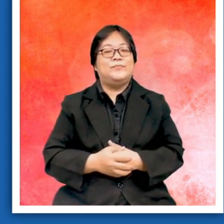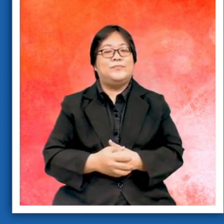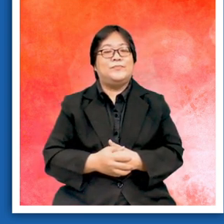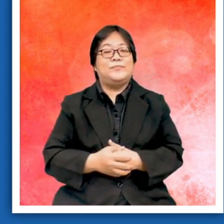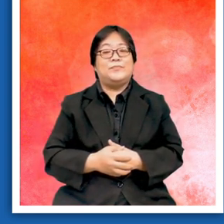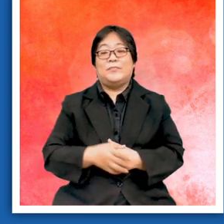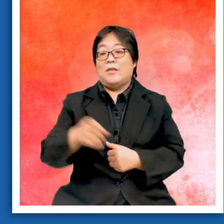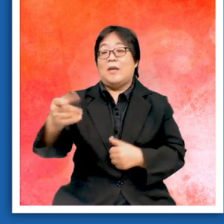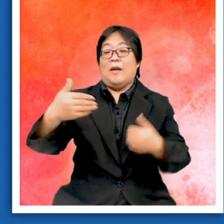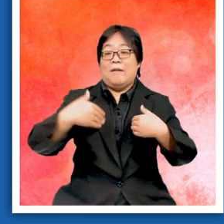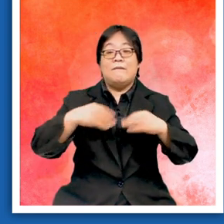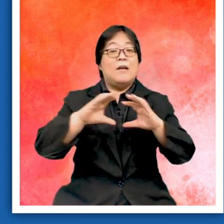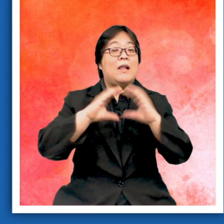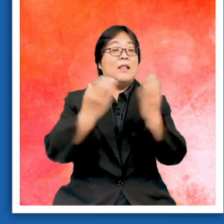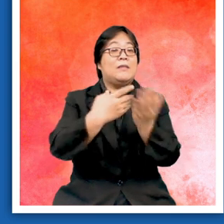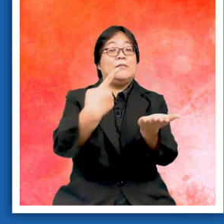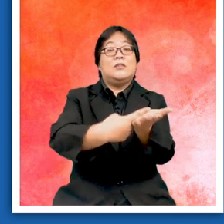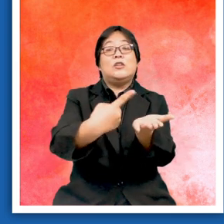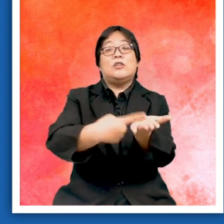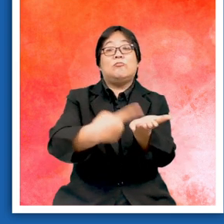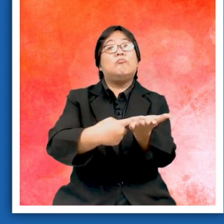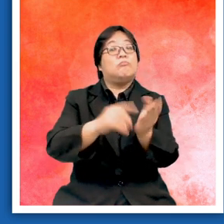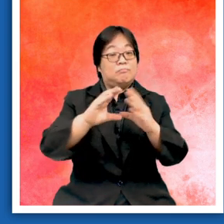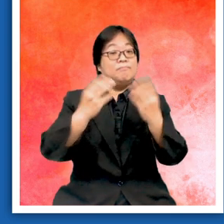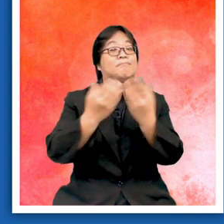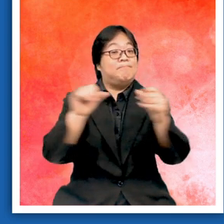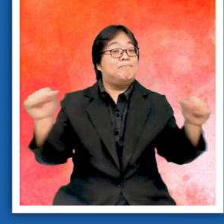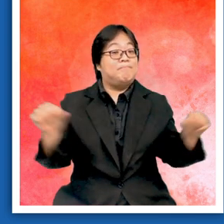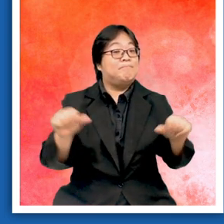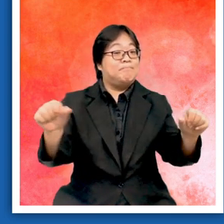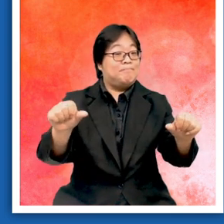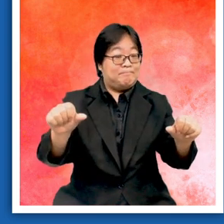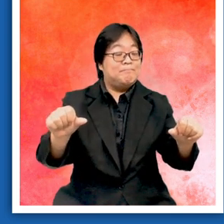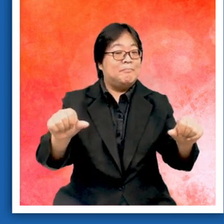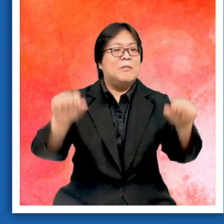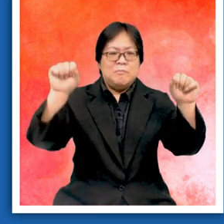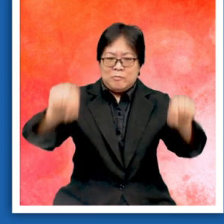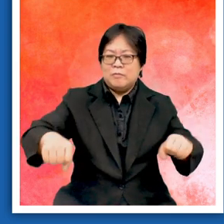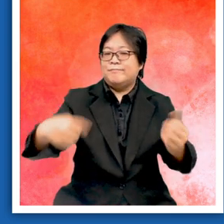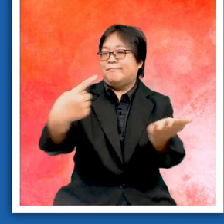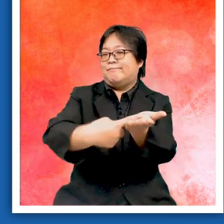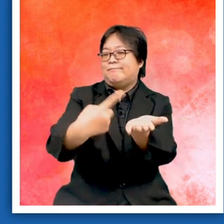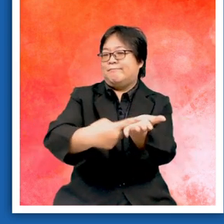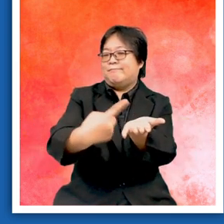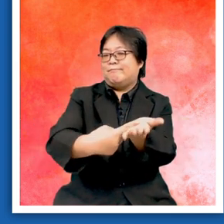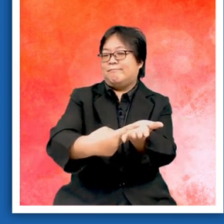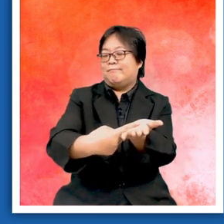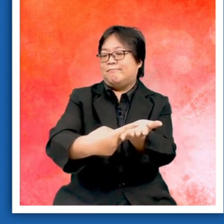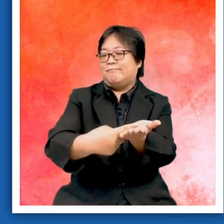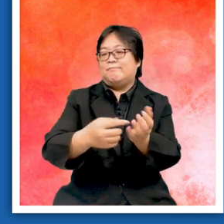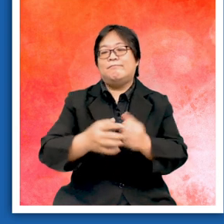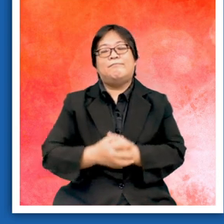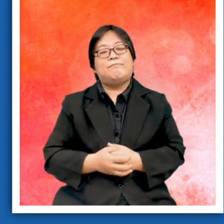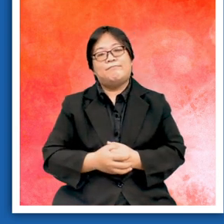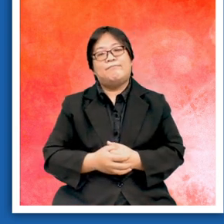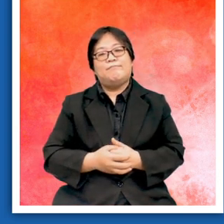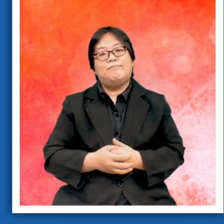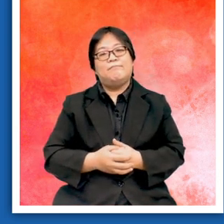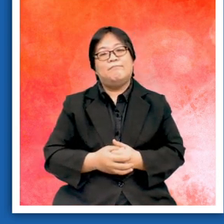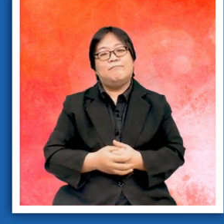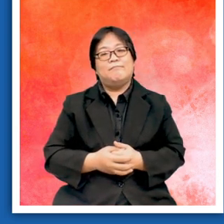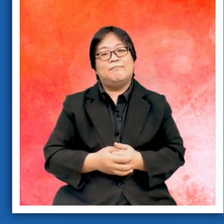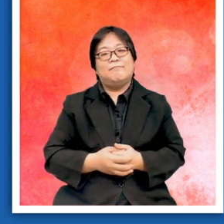So discussion, this is class activity. It can be in the form of discussion, forum discussion. You